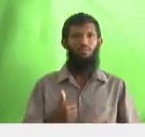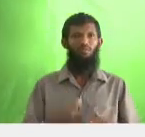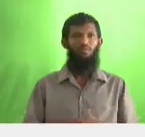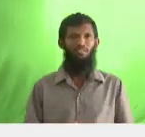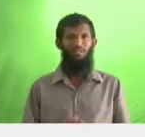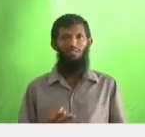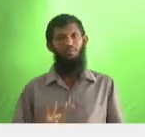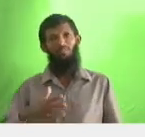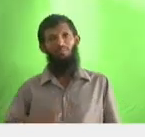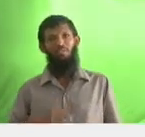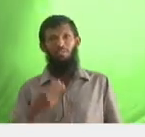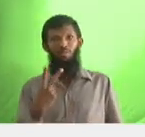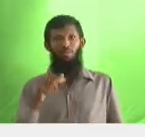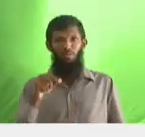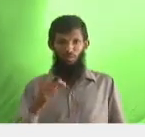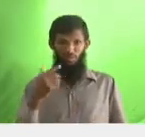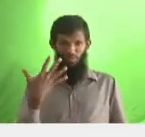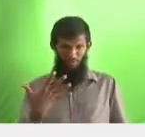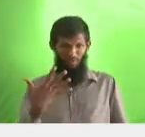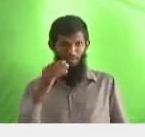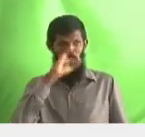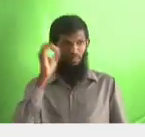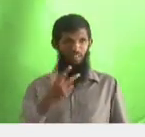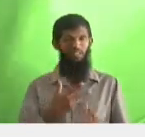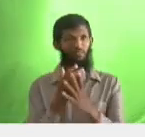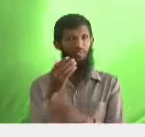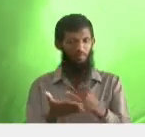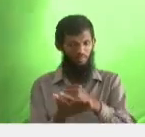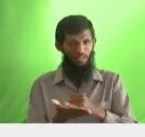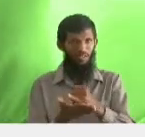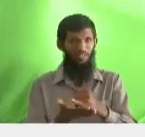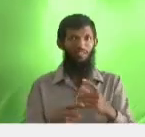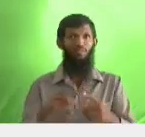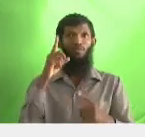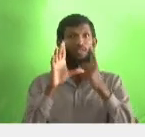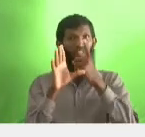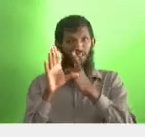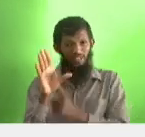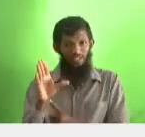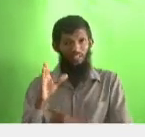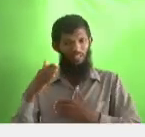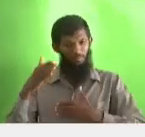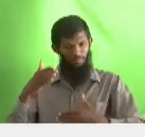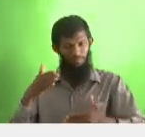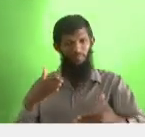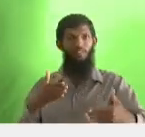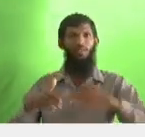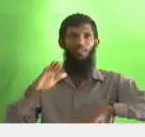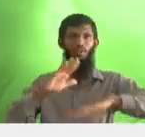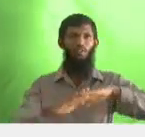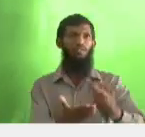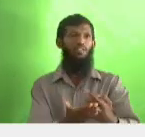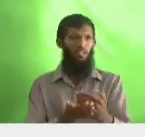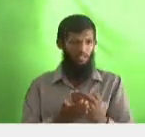of your savings and your wealth, etc. If you have crossed the whole year with that amount known as nisab,